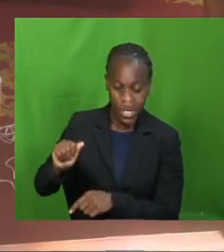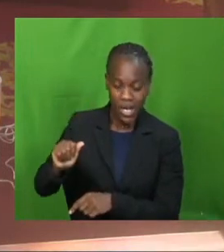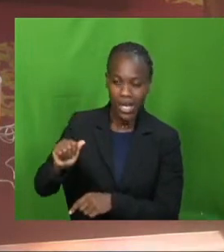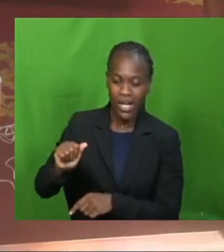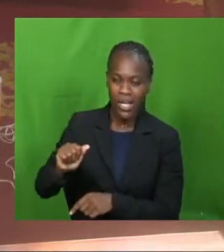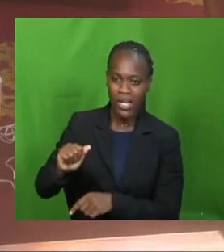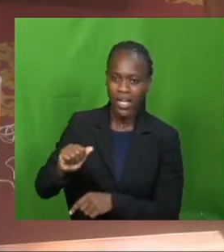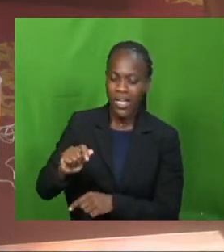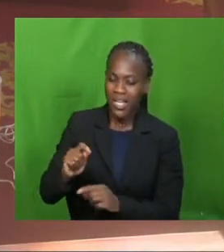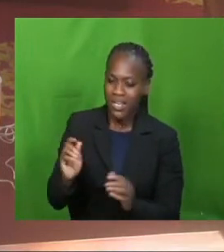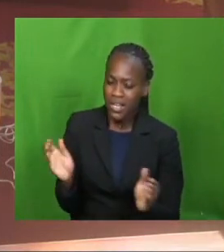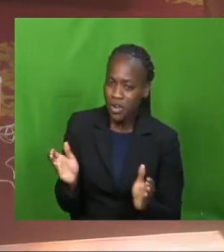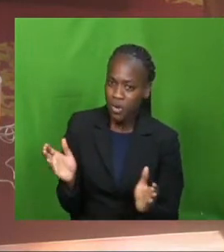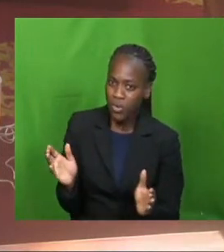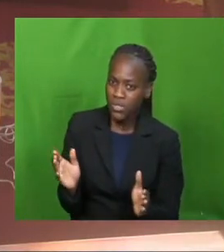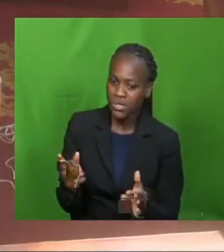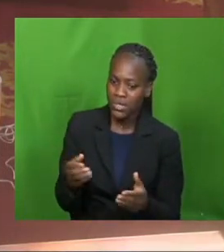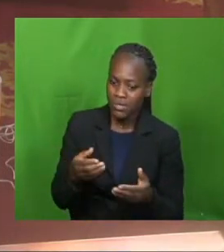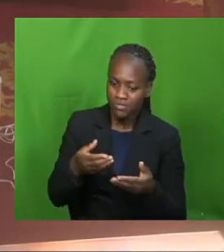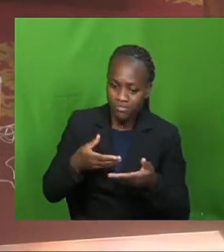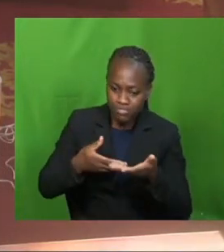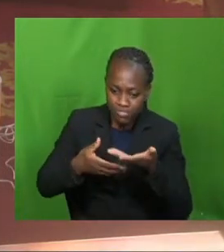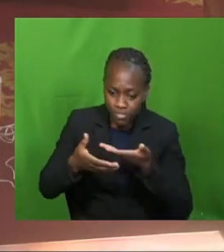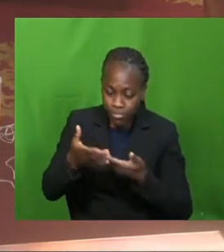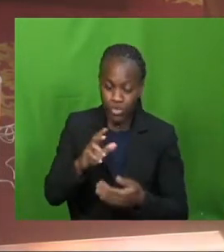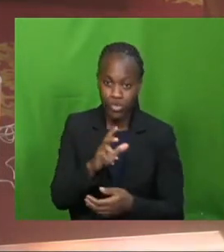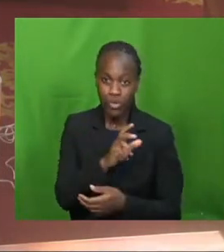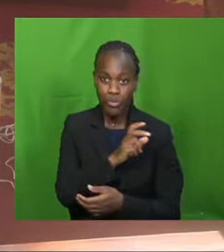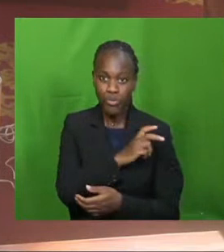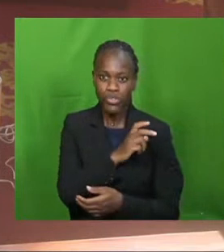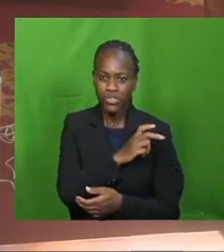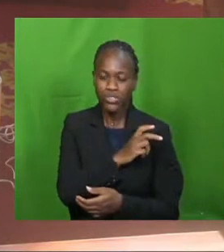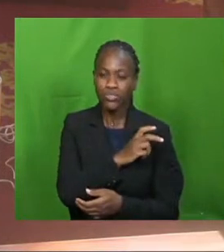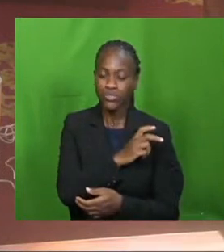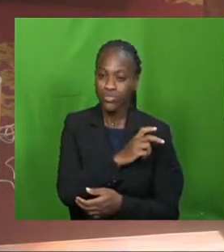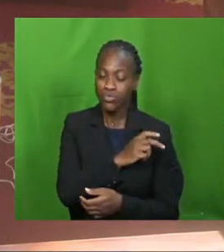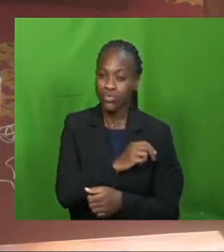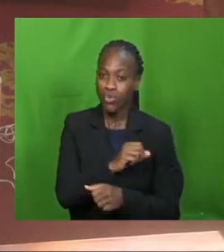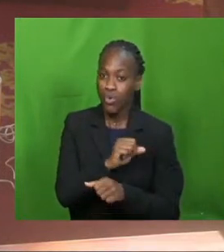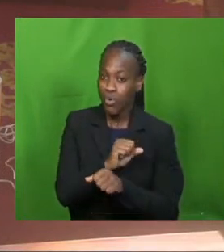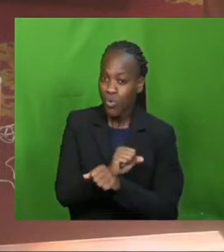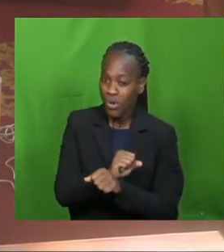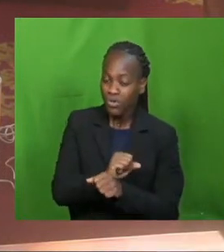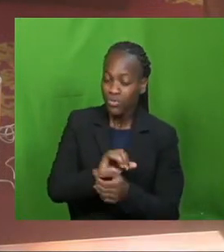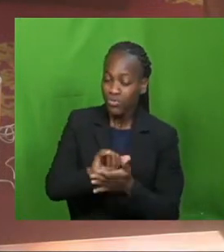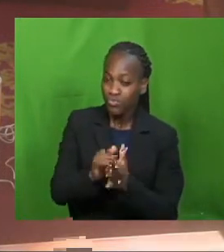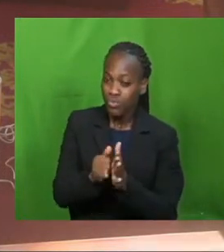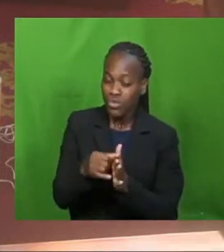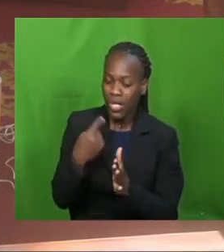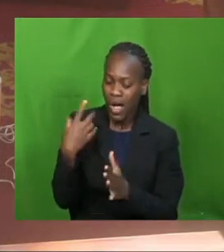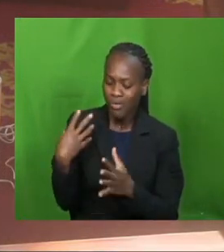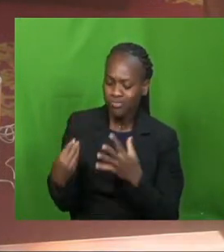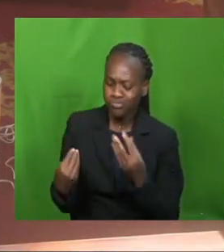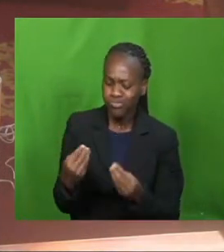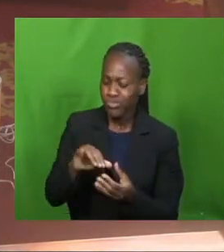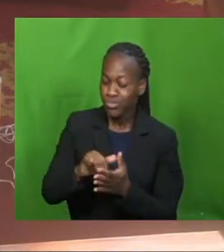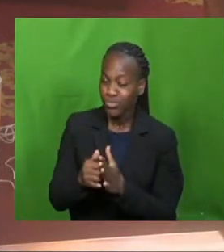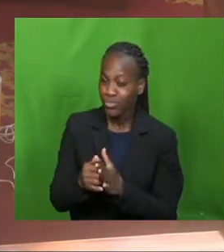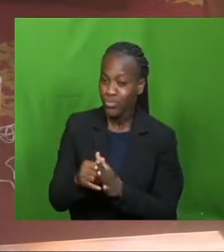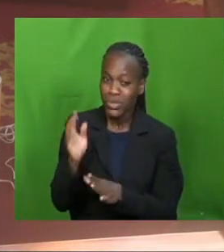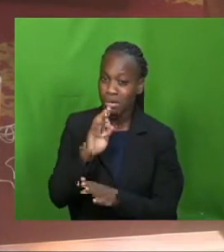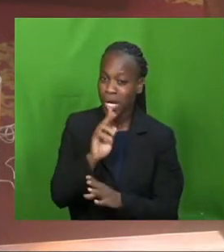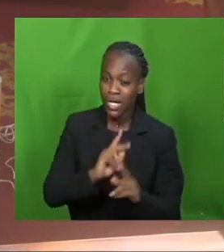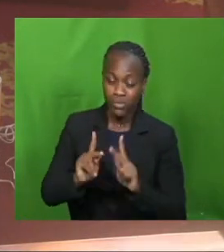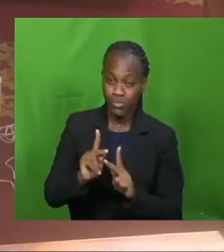direct interactions with the police to act with dispatch against the perpetrators. Further, I have also